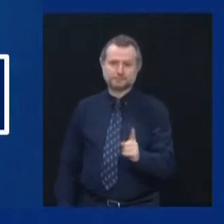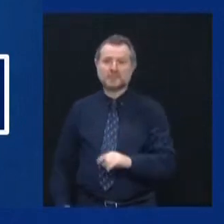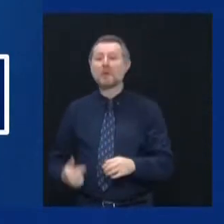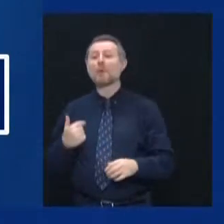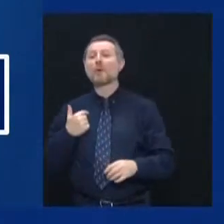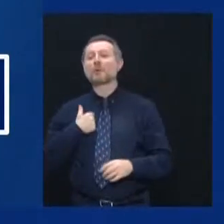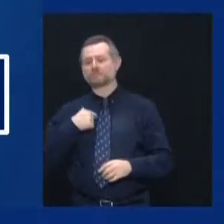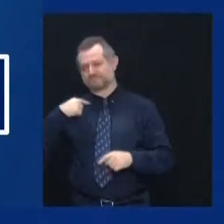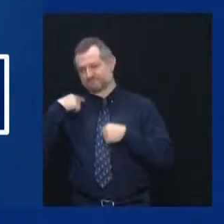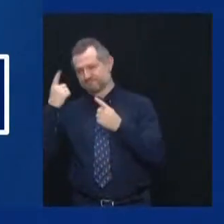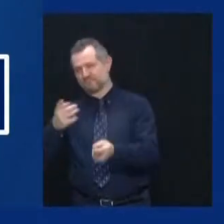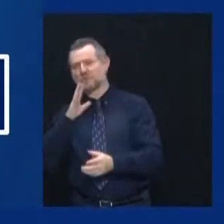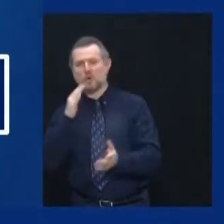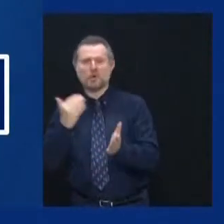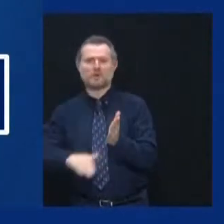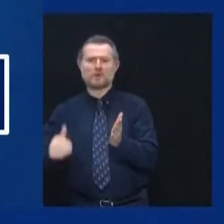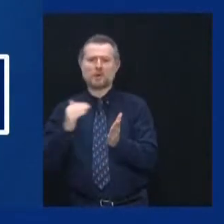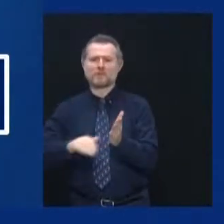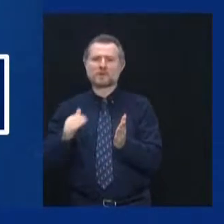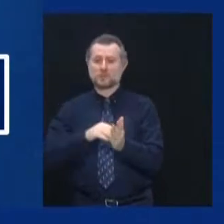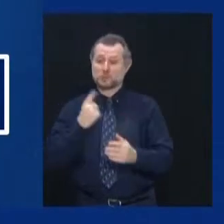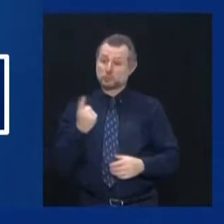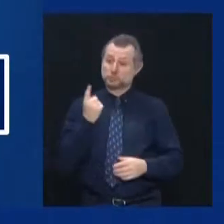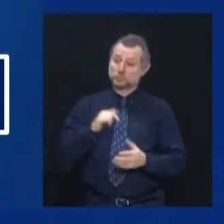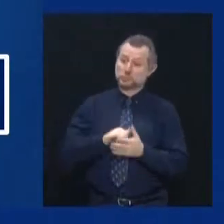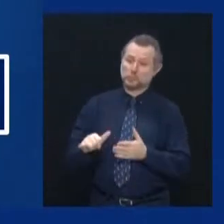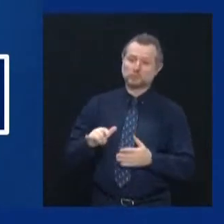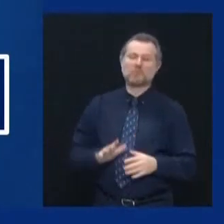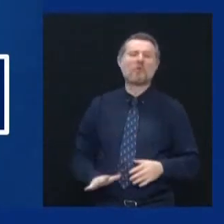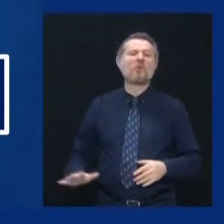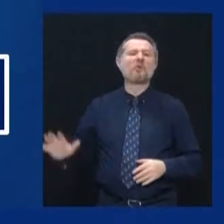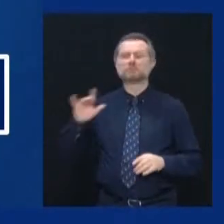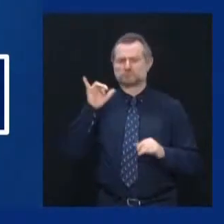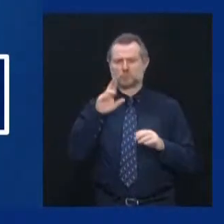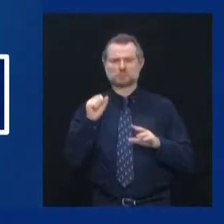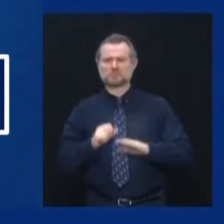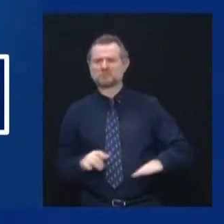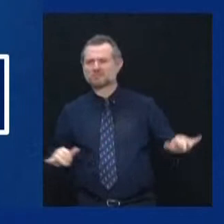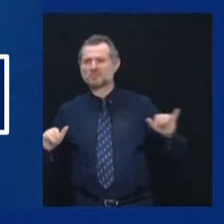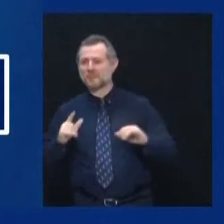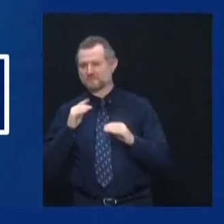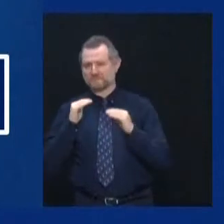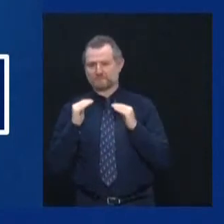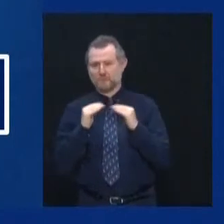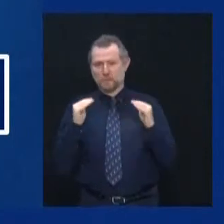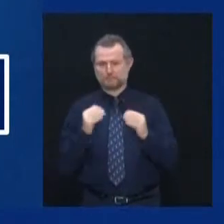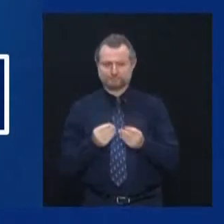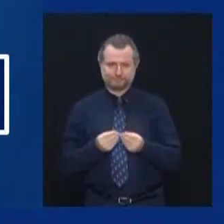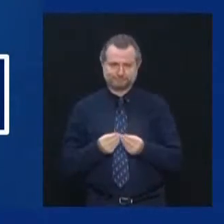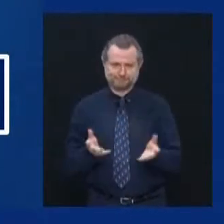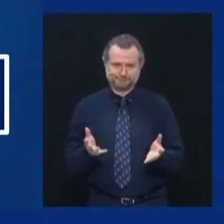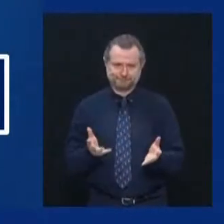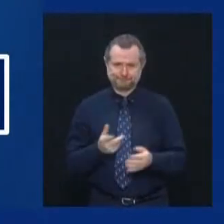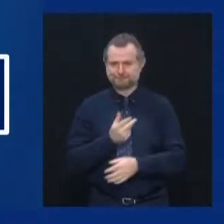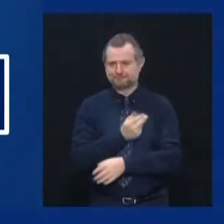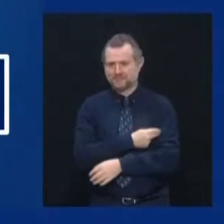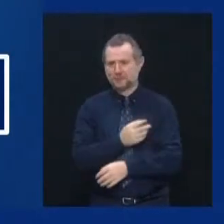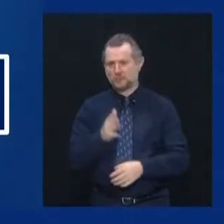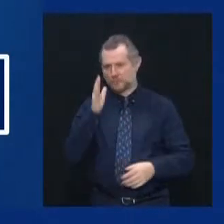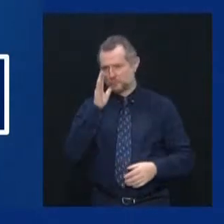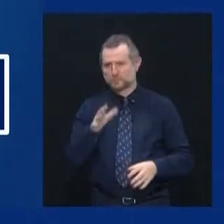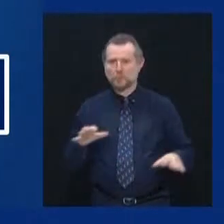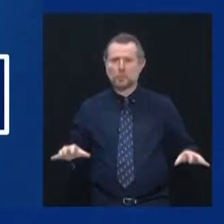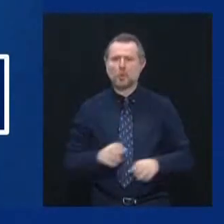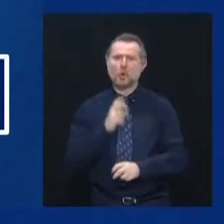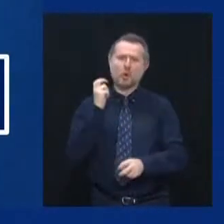believe the nation should have done this, but New York will do it. We're going to make sure it's done fairly. And we'll have special efforts, and I understand